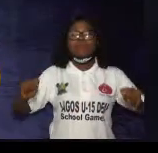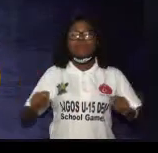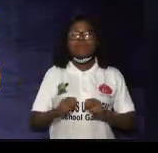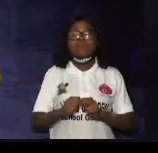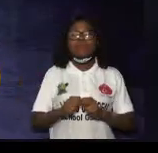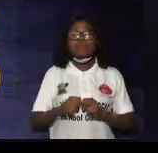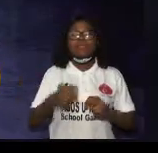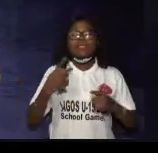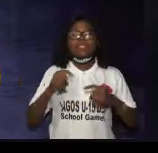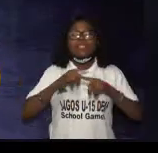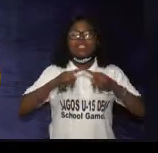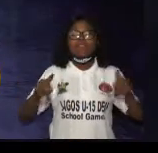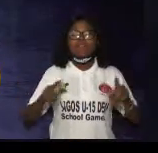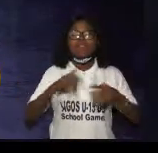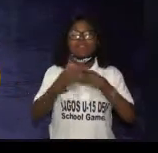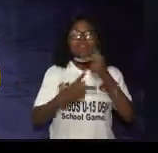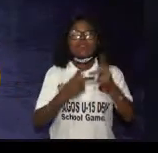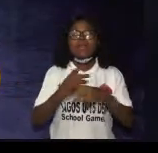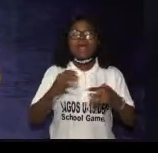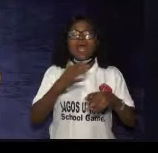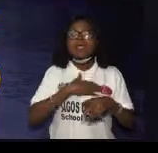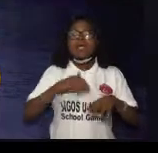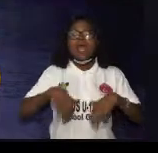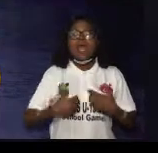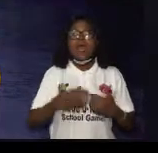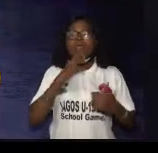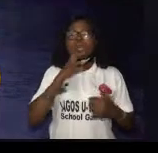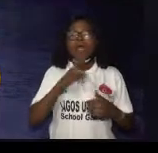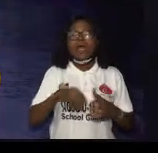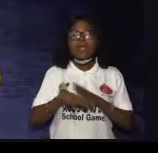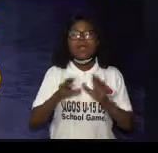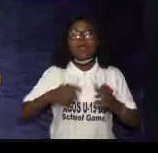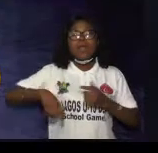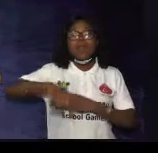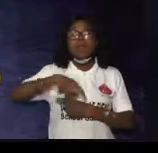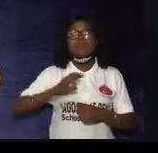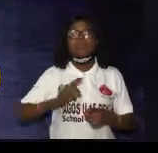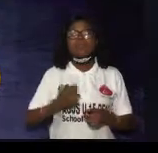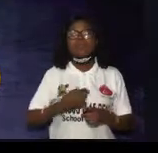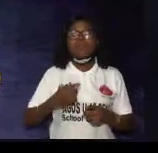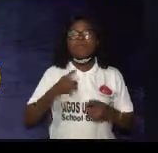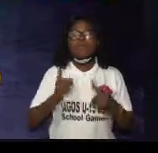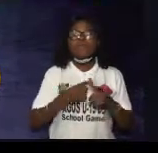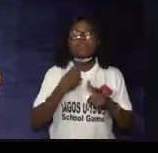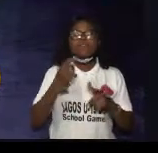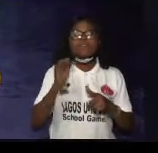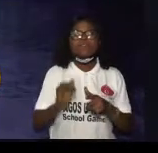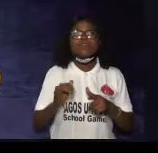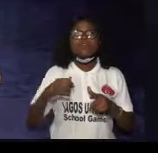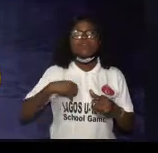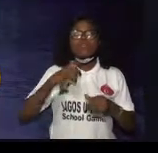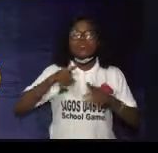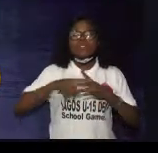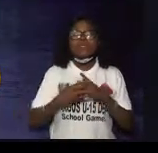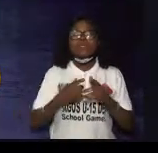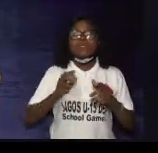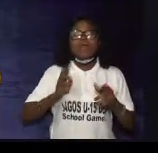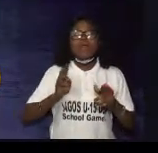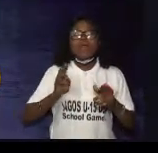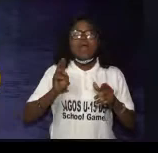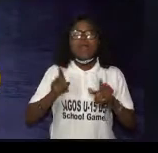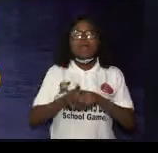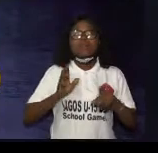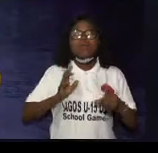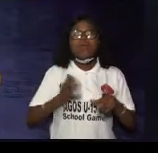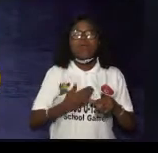triangles, the different types, and how they are around us. But first, we'll begin, as